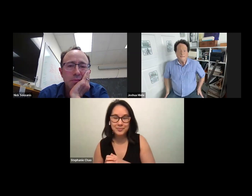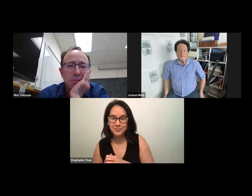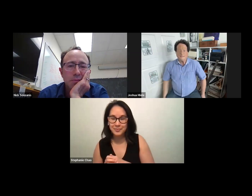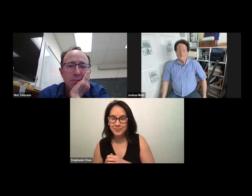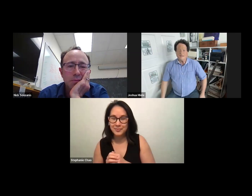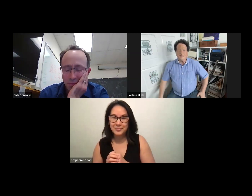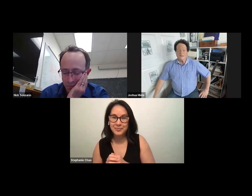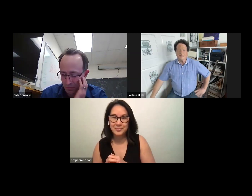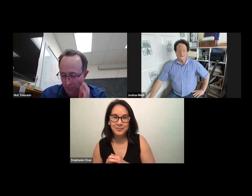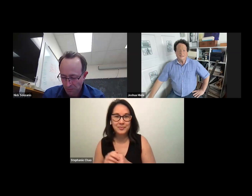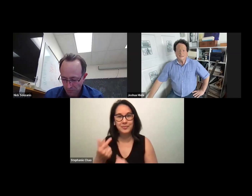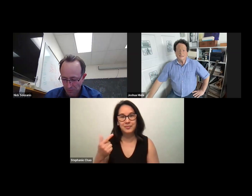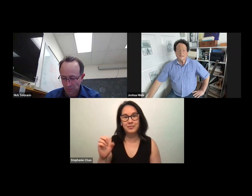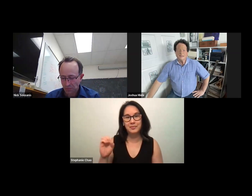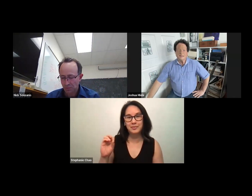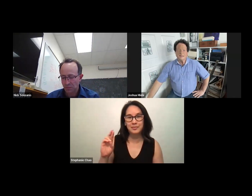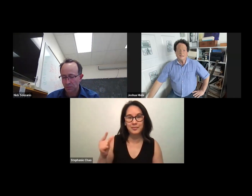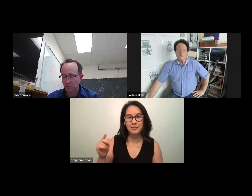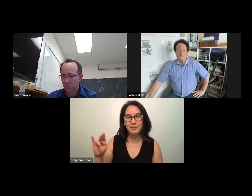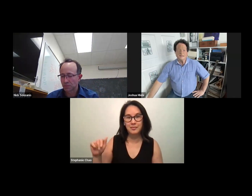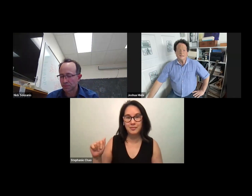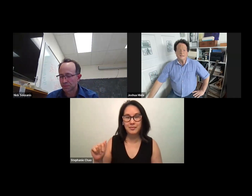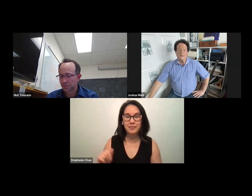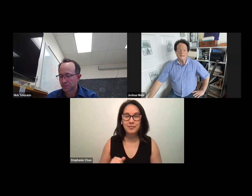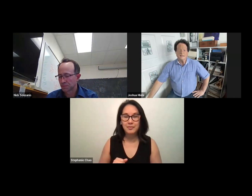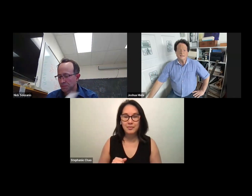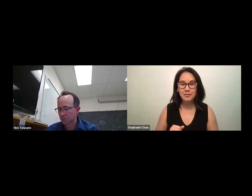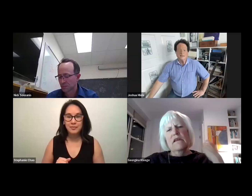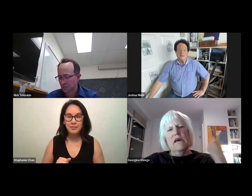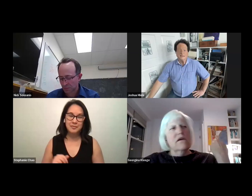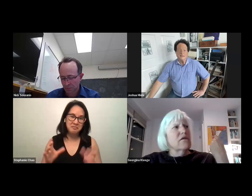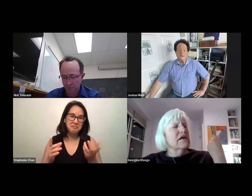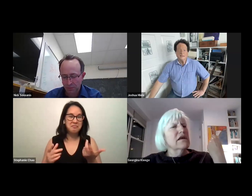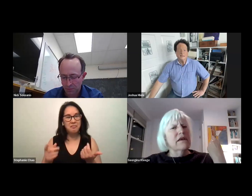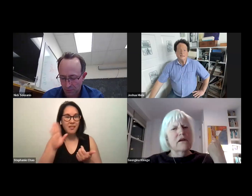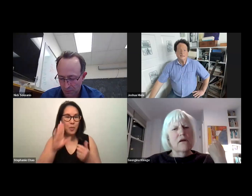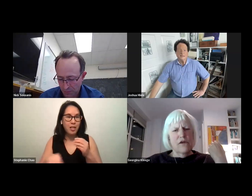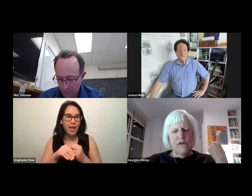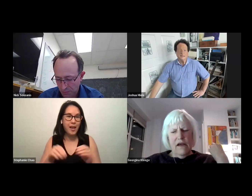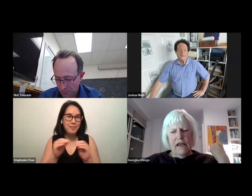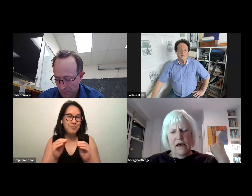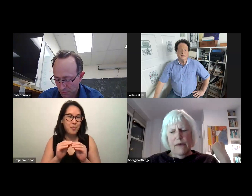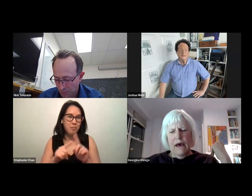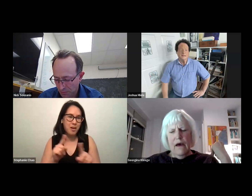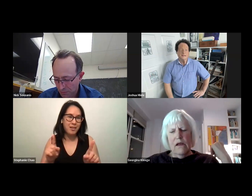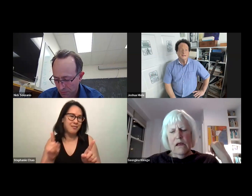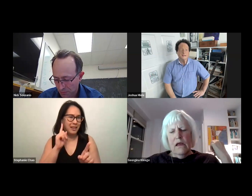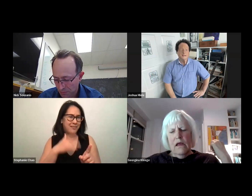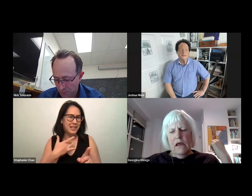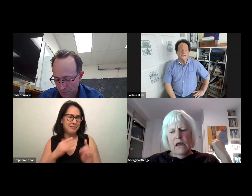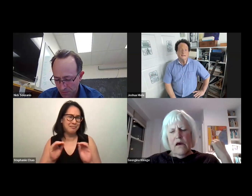Well, I'll just add on, you know, it's sort of obvious, but, you know, here we're talking